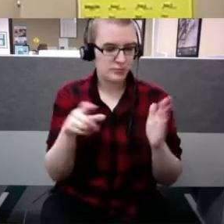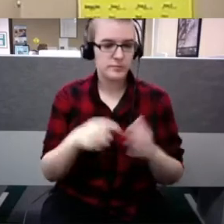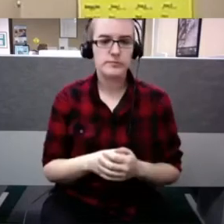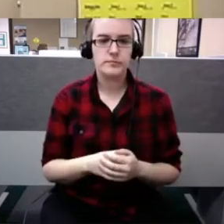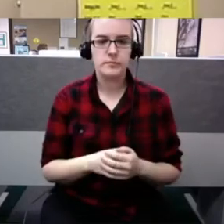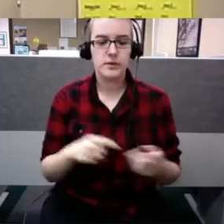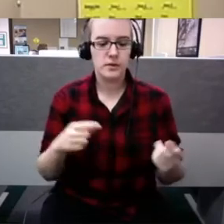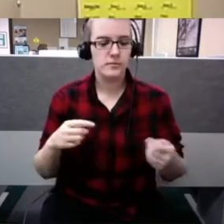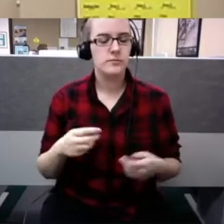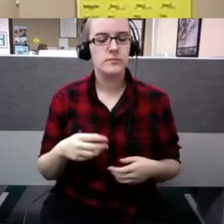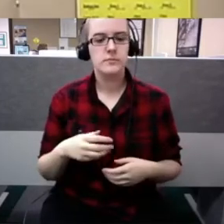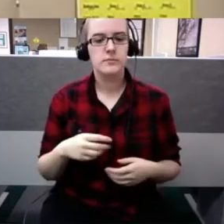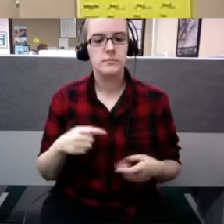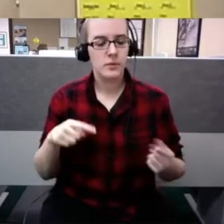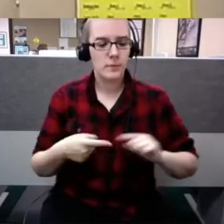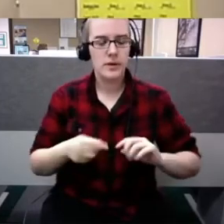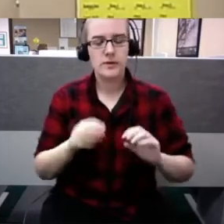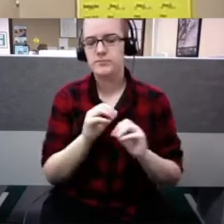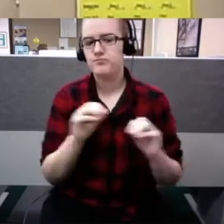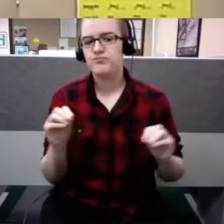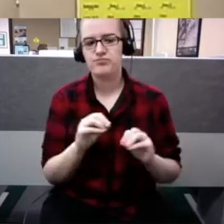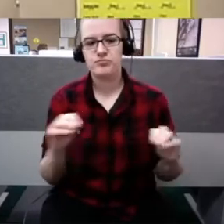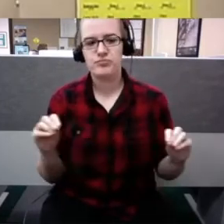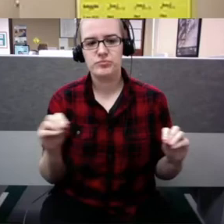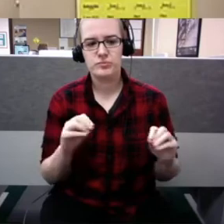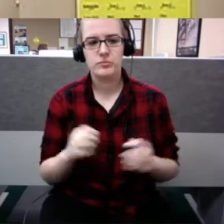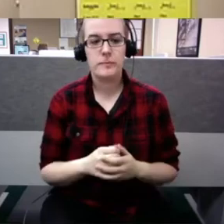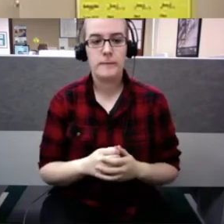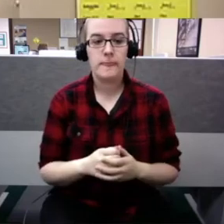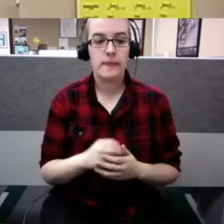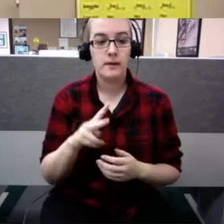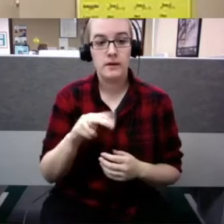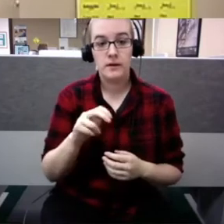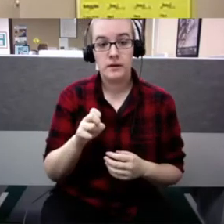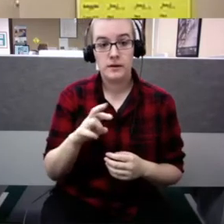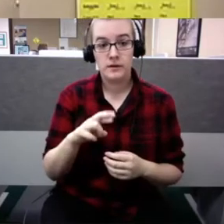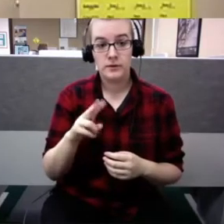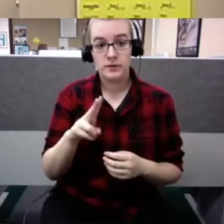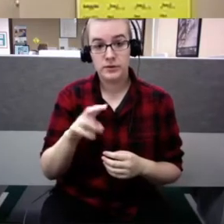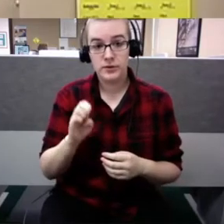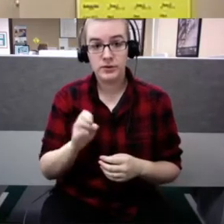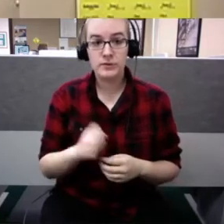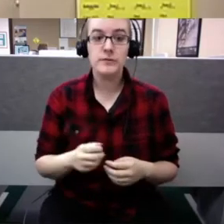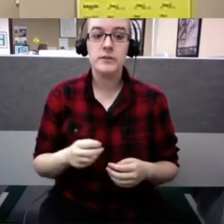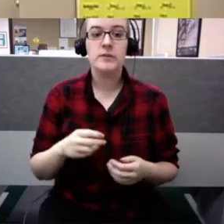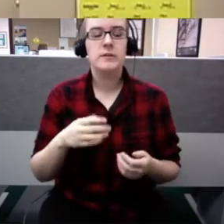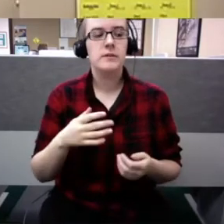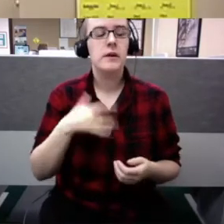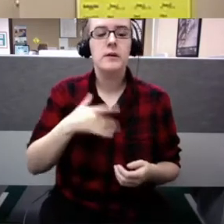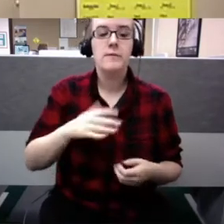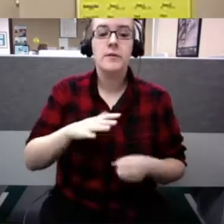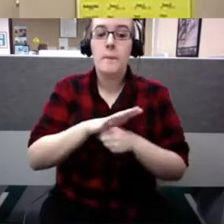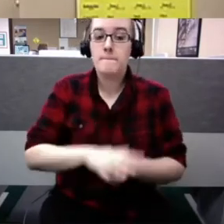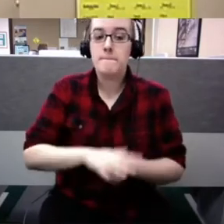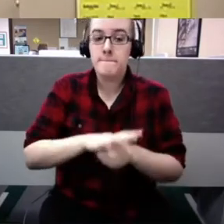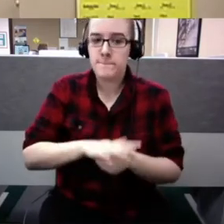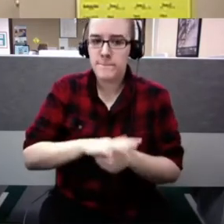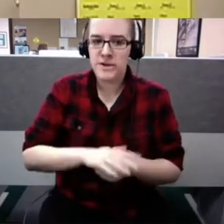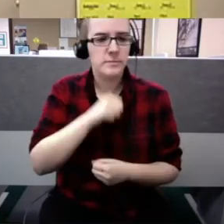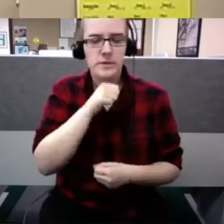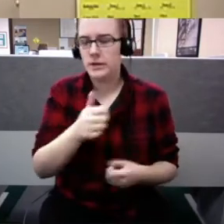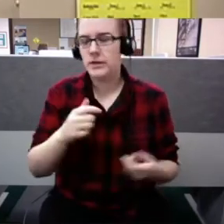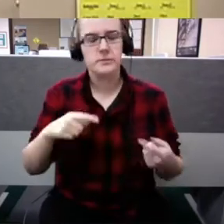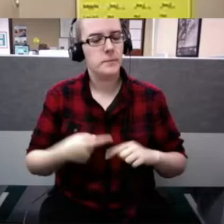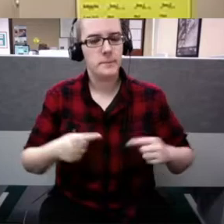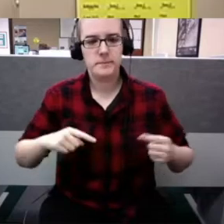pain involved in this removal. The colon only has the nerve endings that respond to pressure. That's why any of the